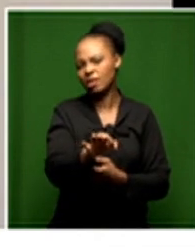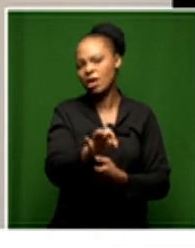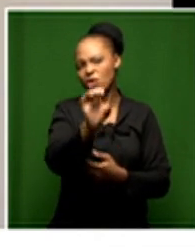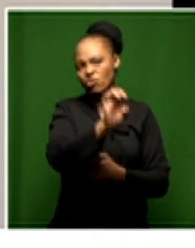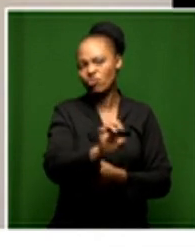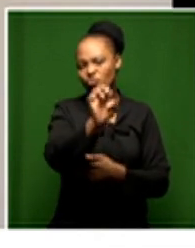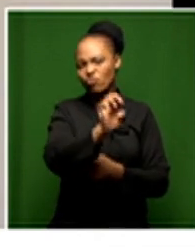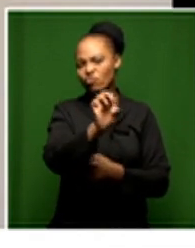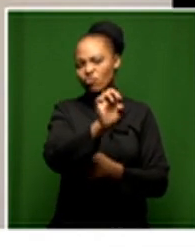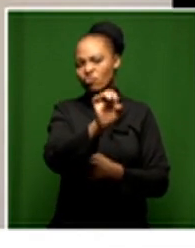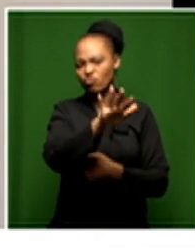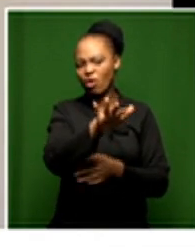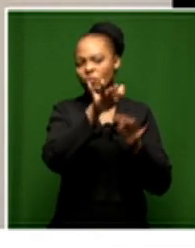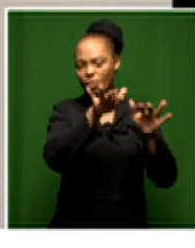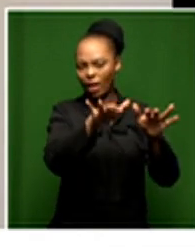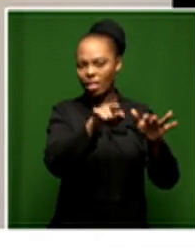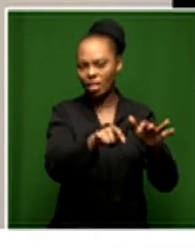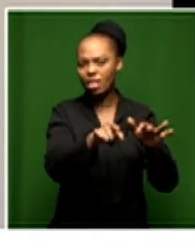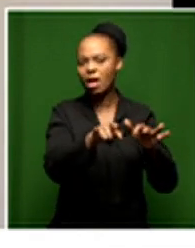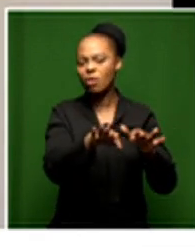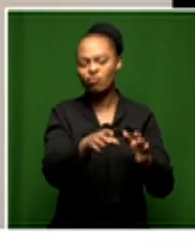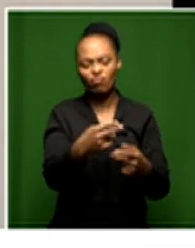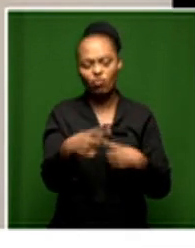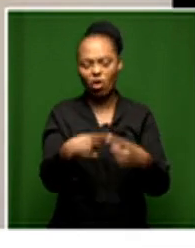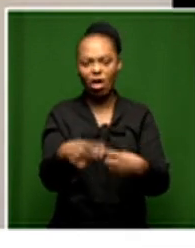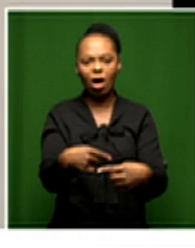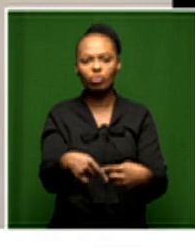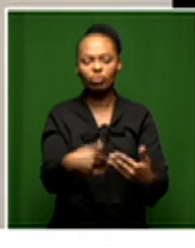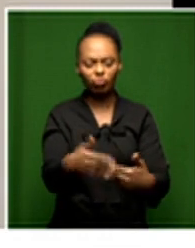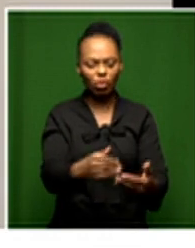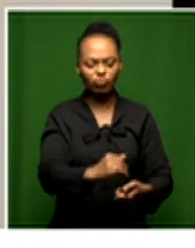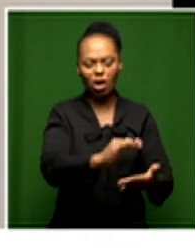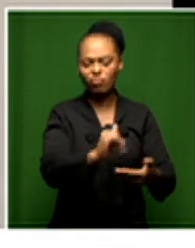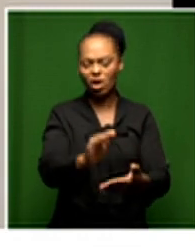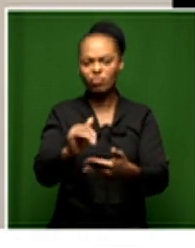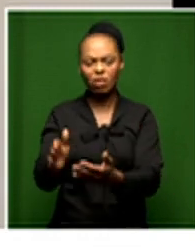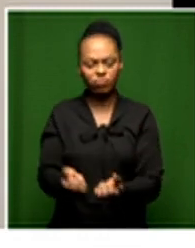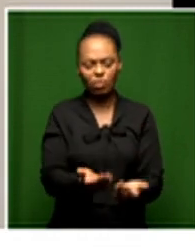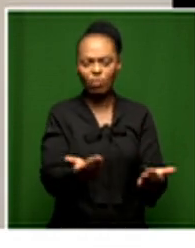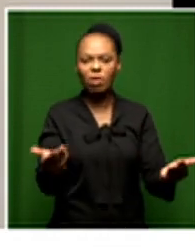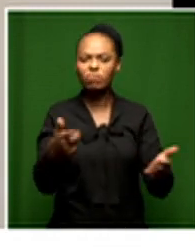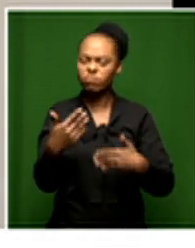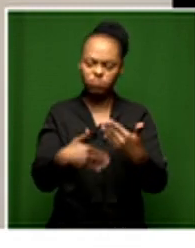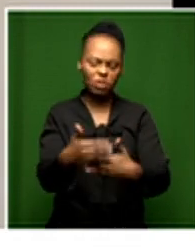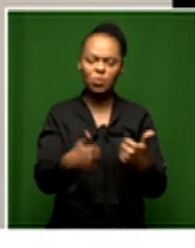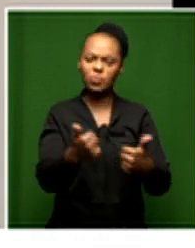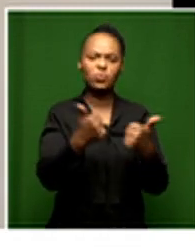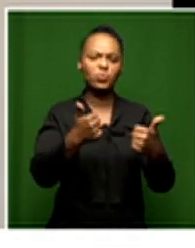European population. So the rollout campaign is well underway, and the good